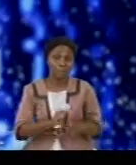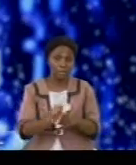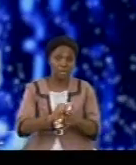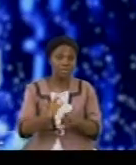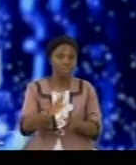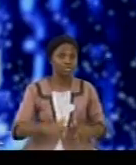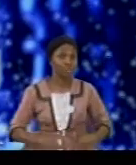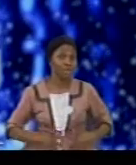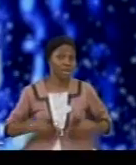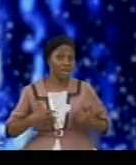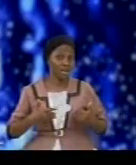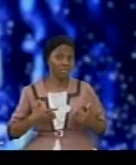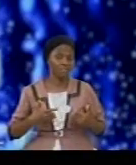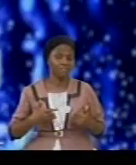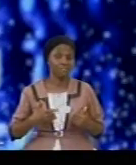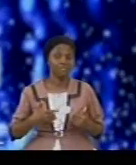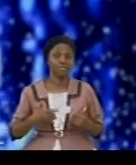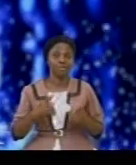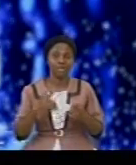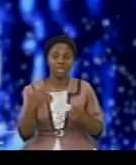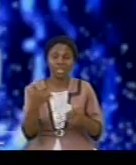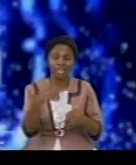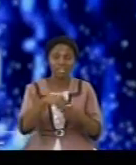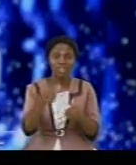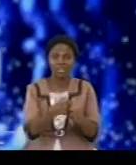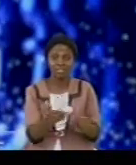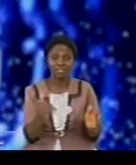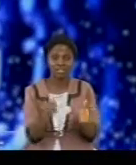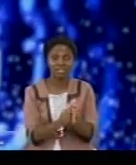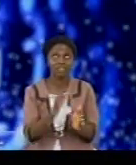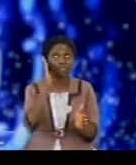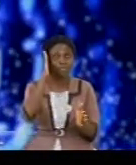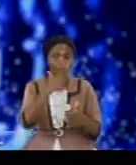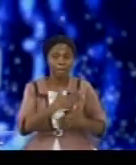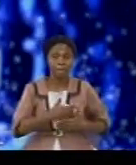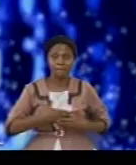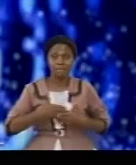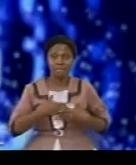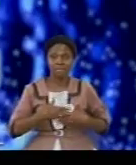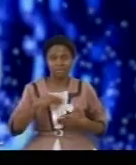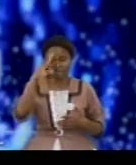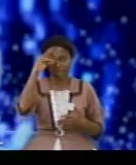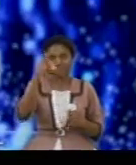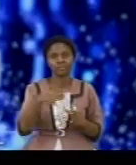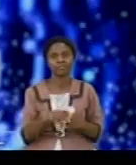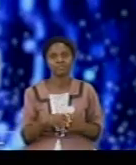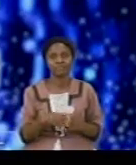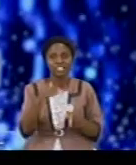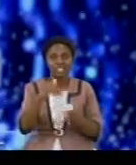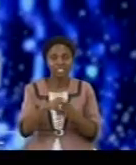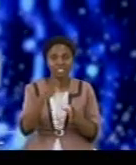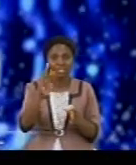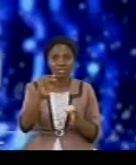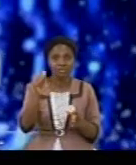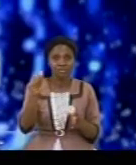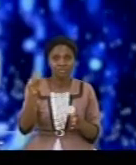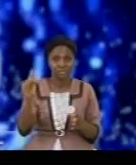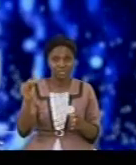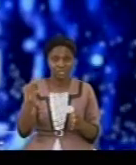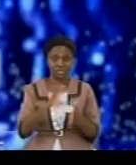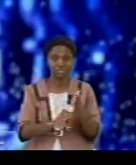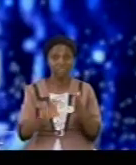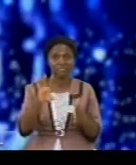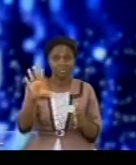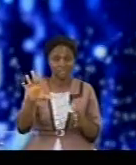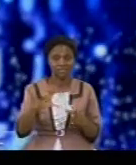fact, let's see something from Matthew chapter 5 to show you further the lifestyle of the kingdom